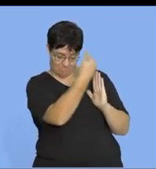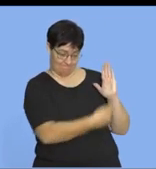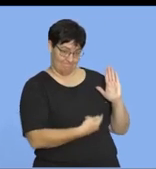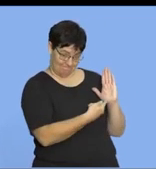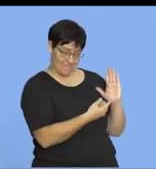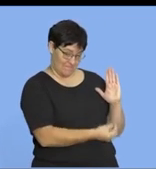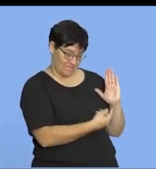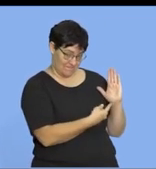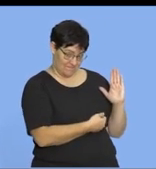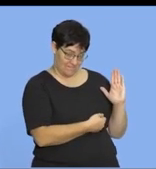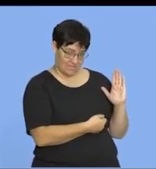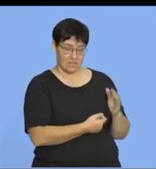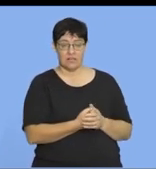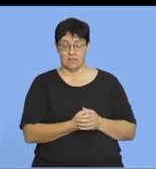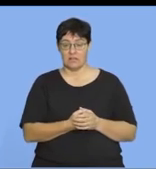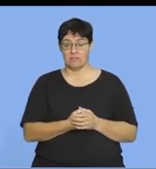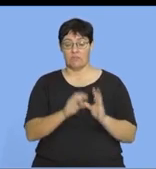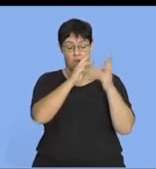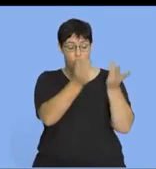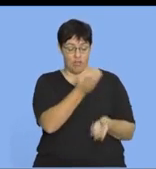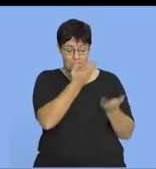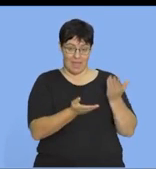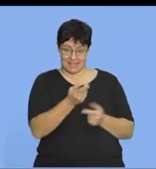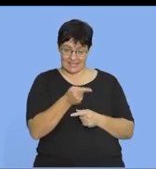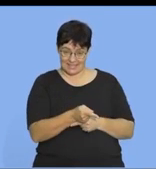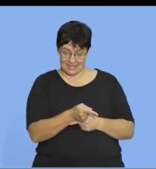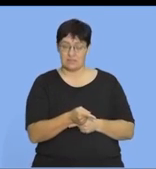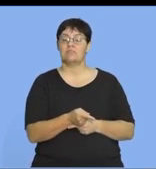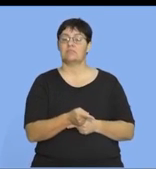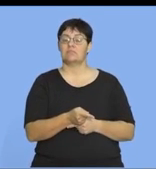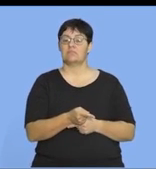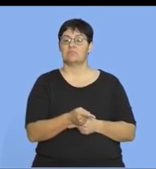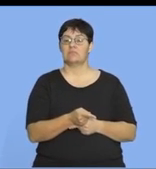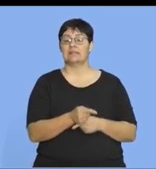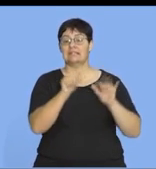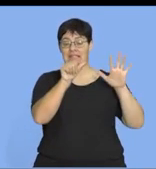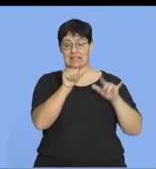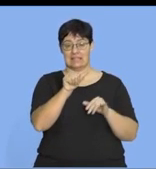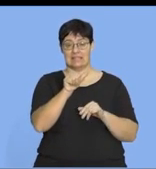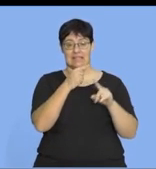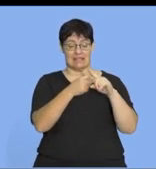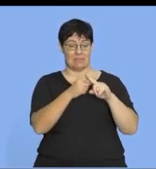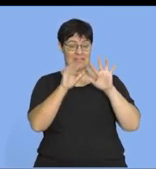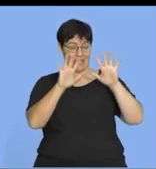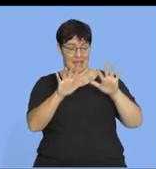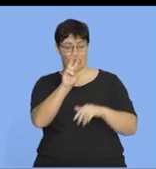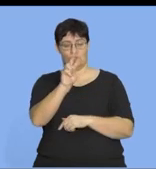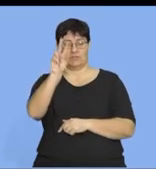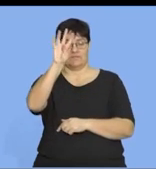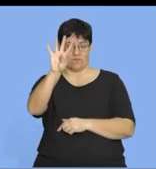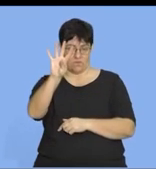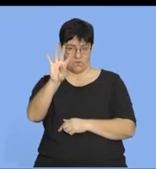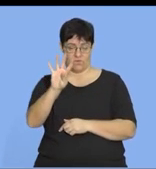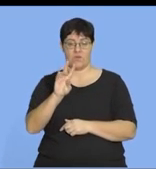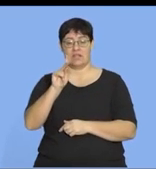information sheets. And the mass of the Earth is 6 times 10 to the